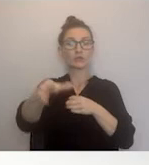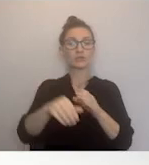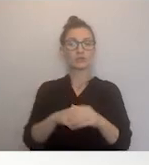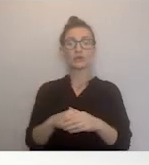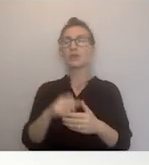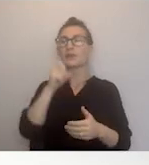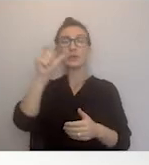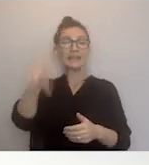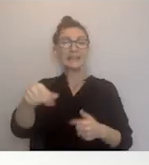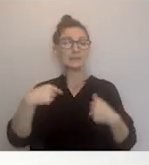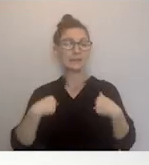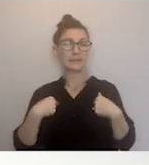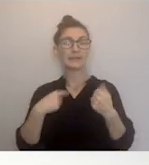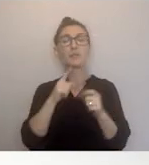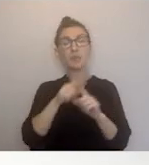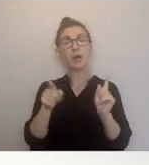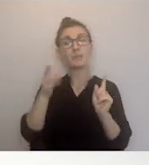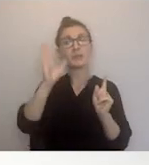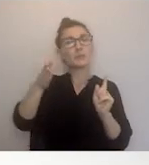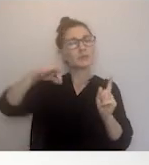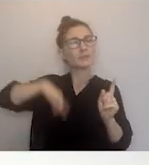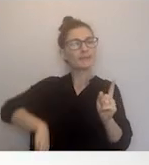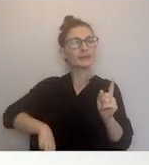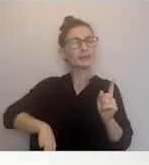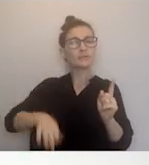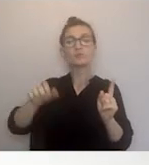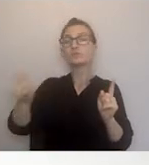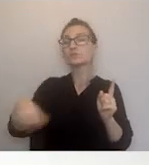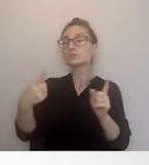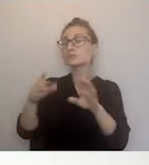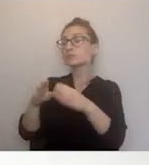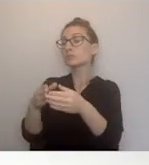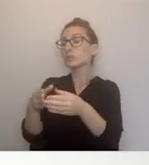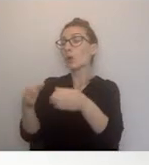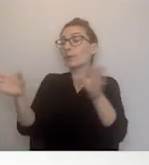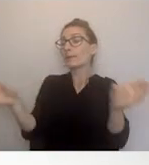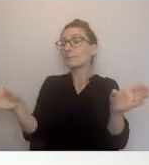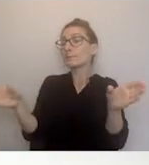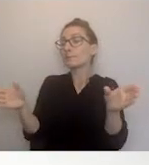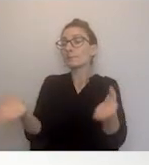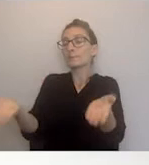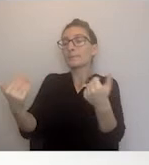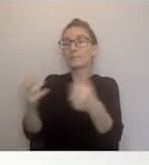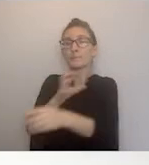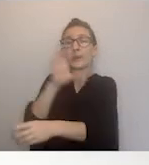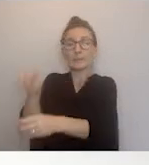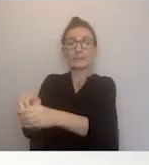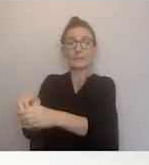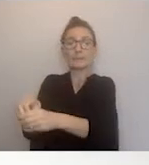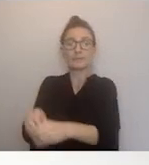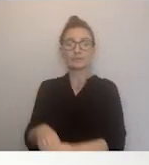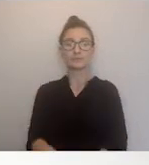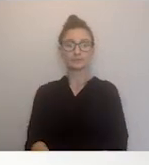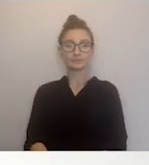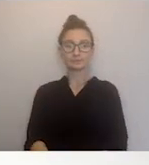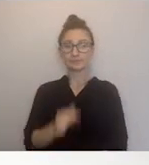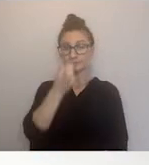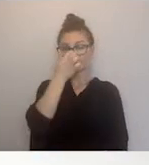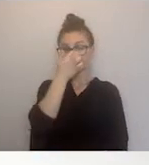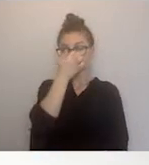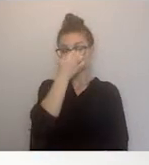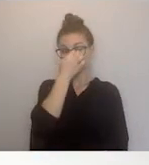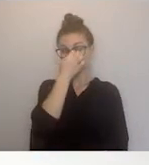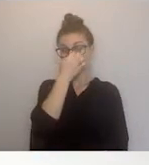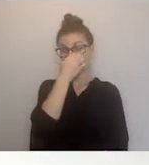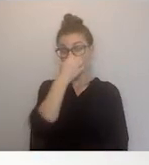but they might benefit from an arts experience. So just open up the door and see what happens. After we've met people,